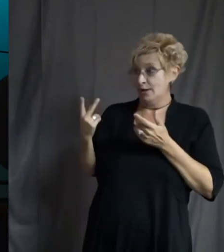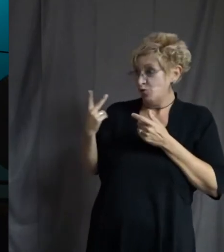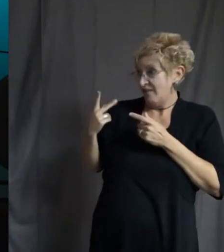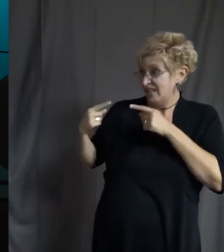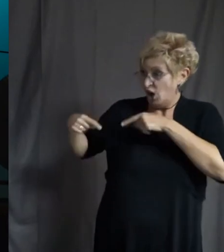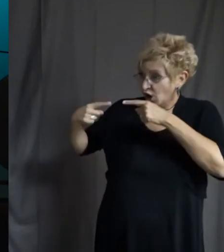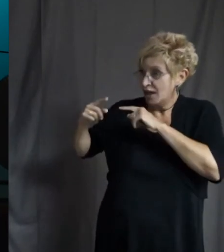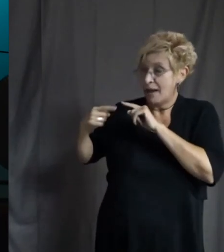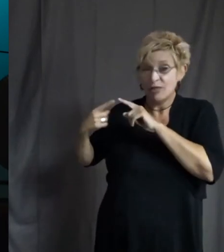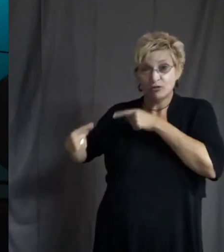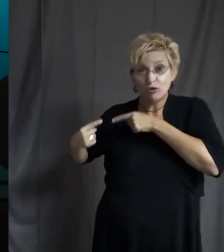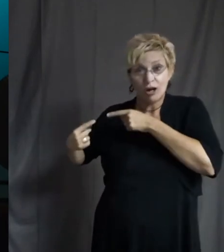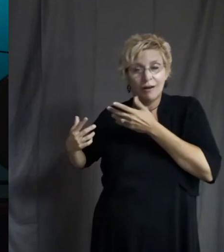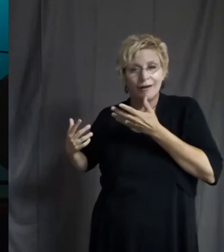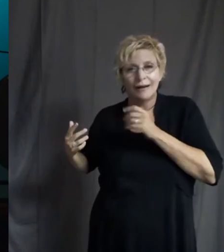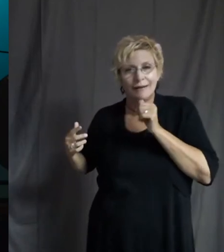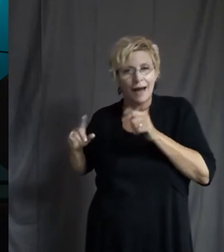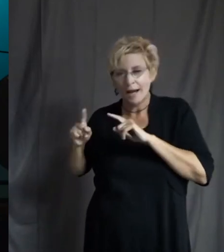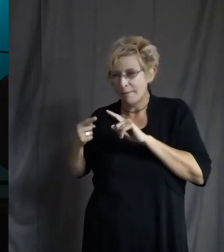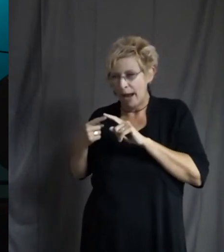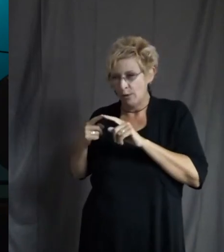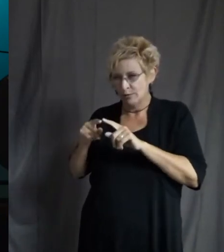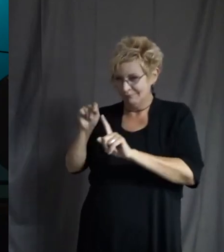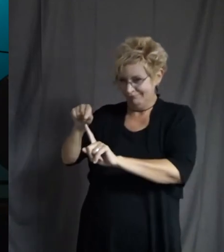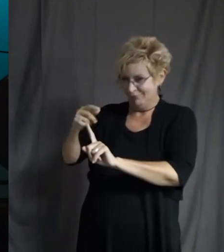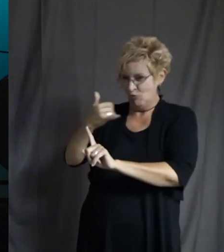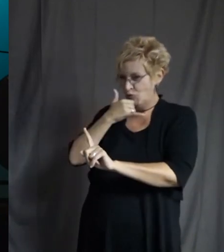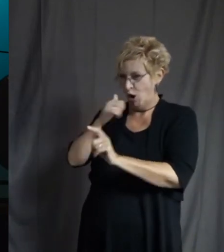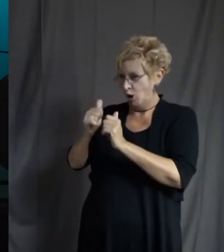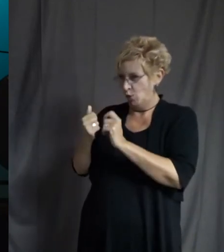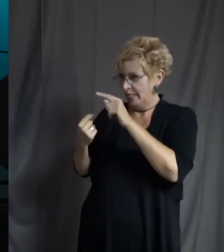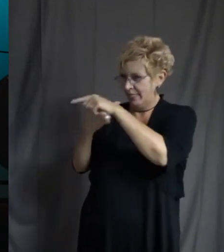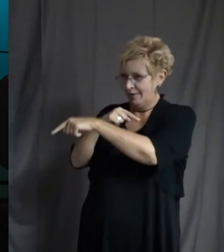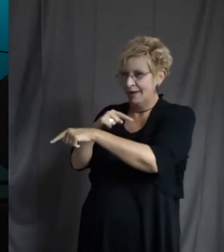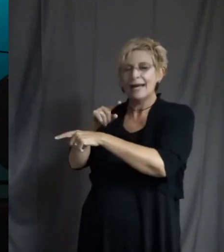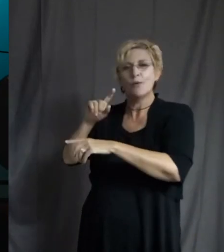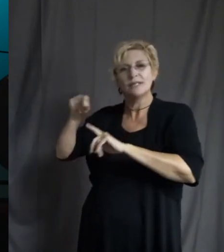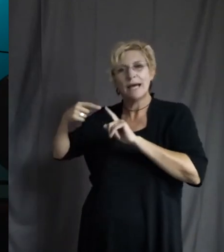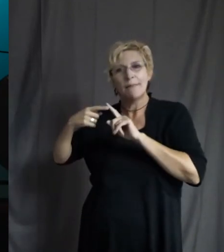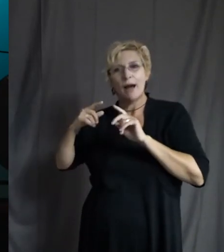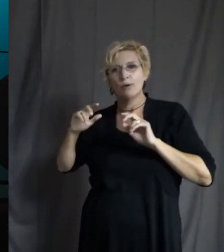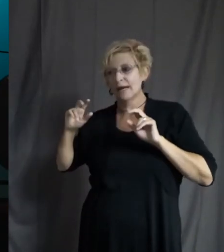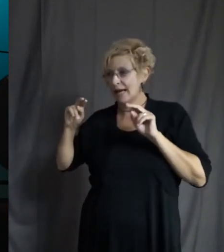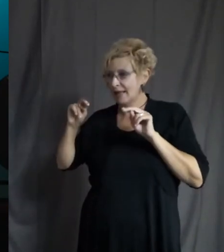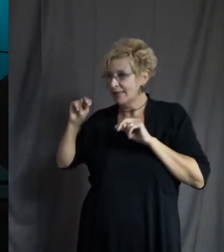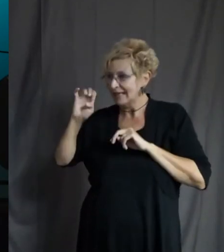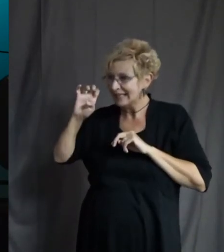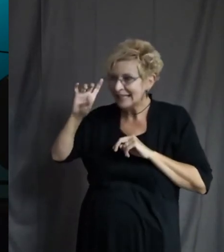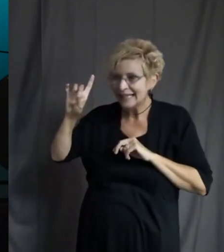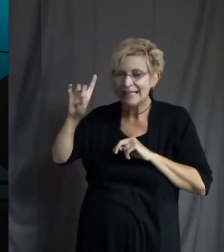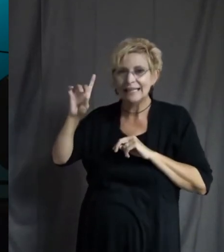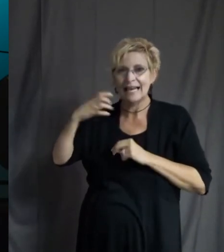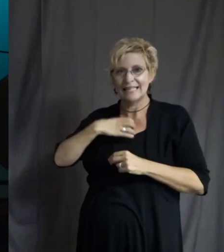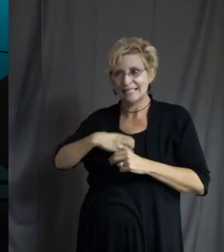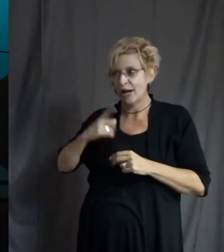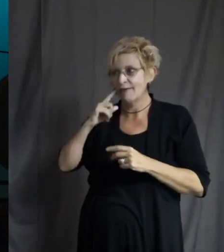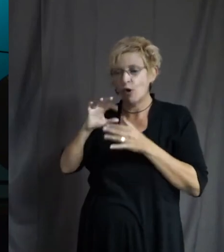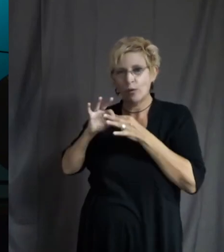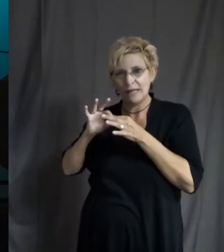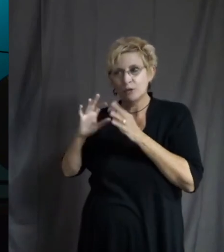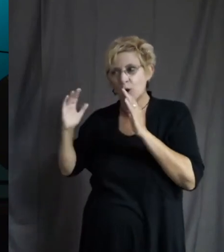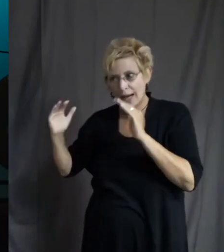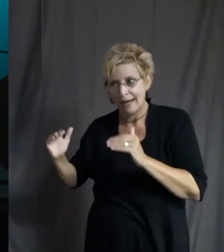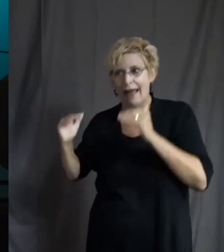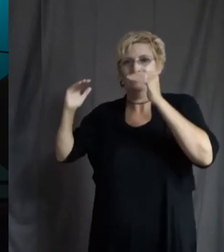the understanding that what we were really arguing about, the struggle, wasn't about anything that was wrong with either one of us. It was about